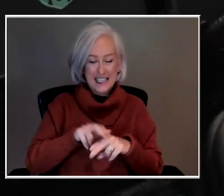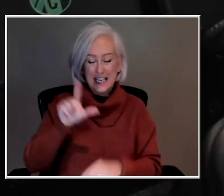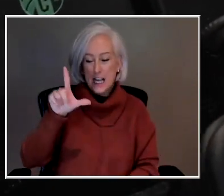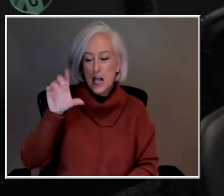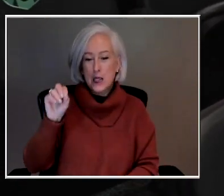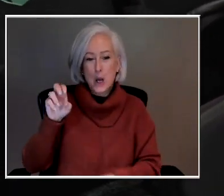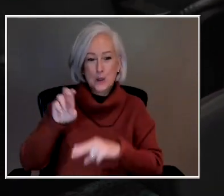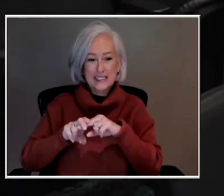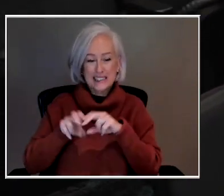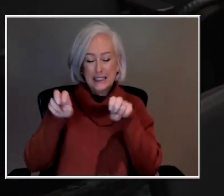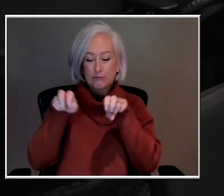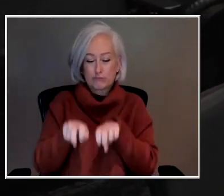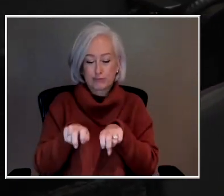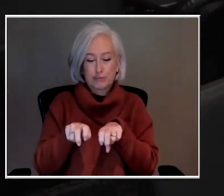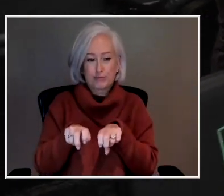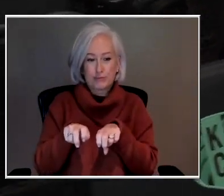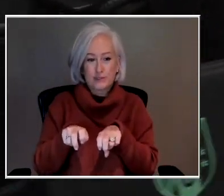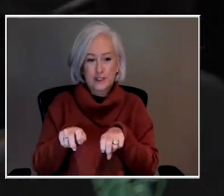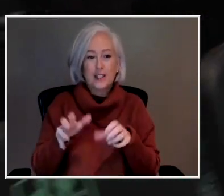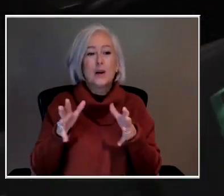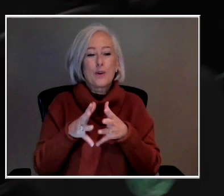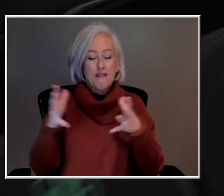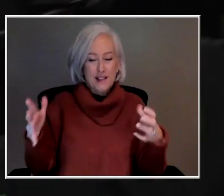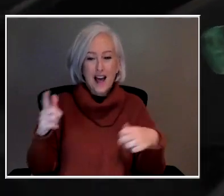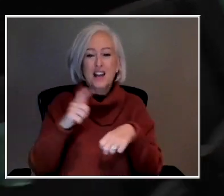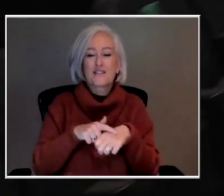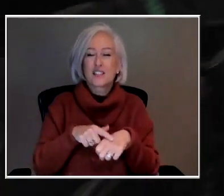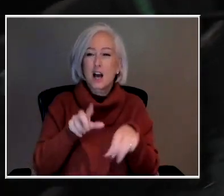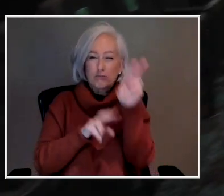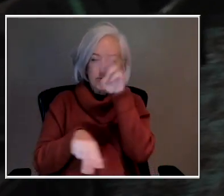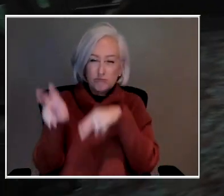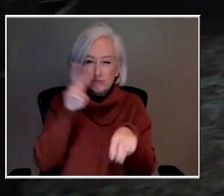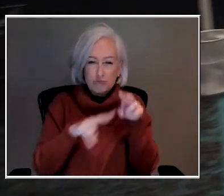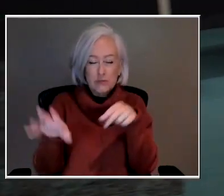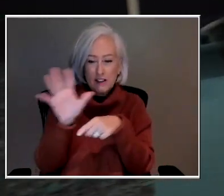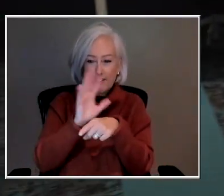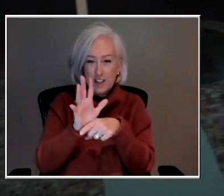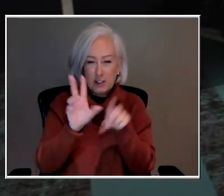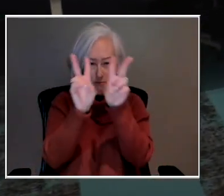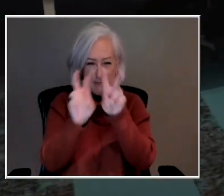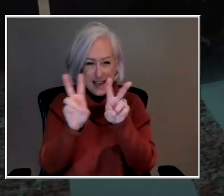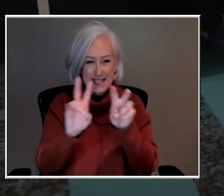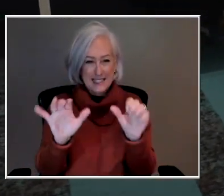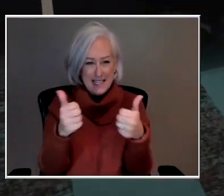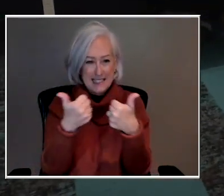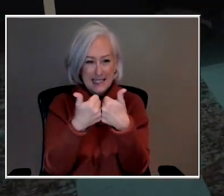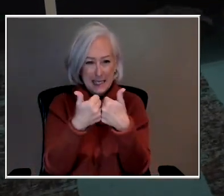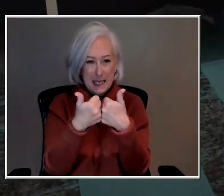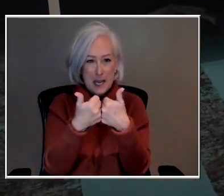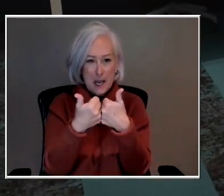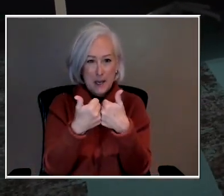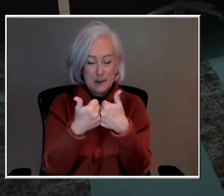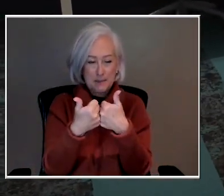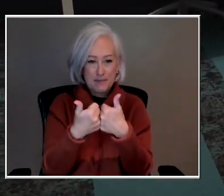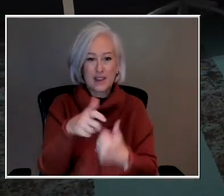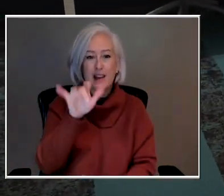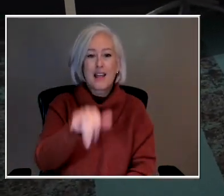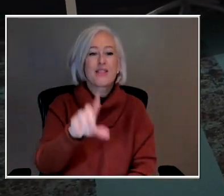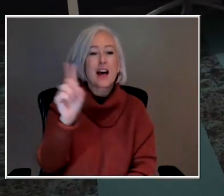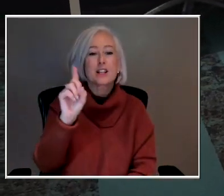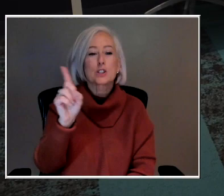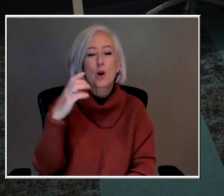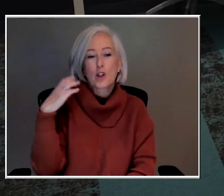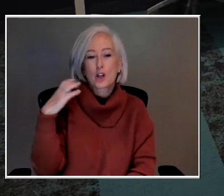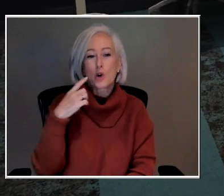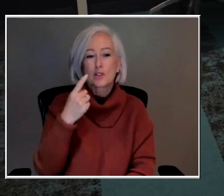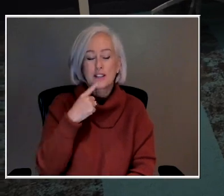we spent a lot of time going over film, analyzing games. This is where the coach says, hey, Lo, you should have been here.